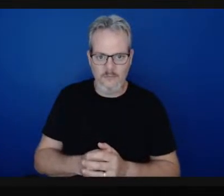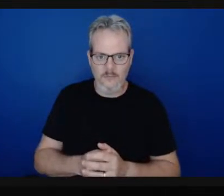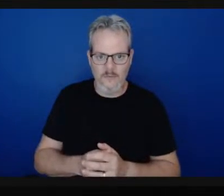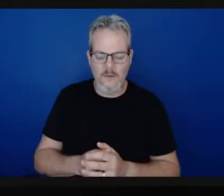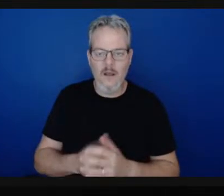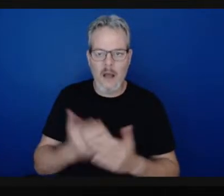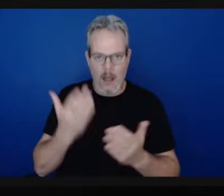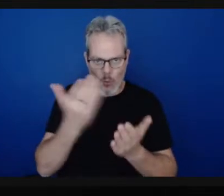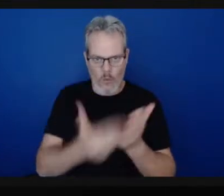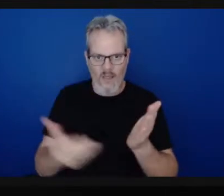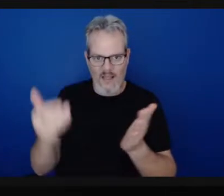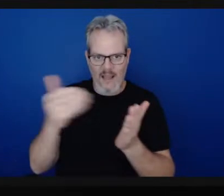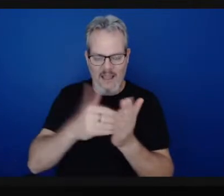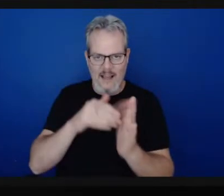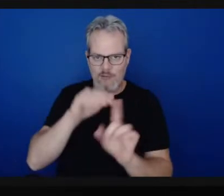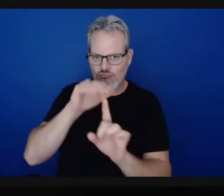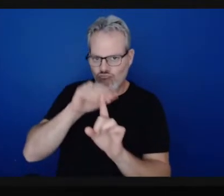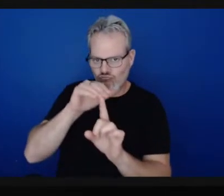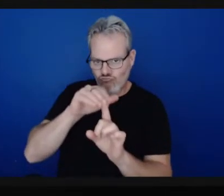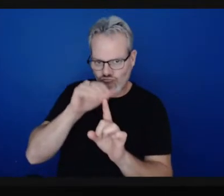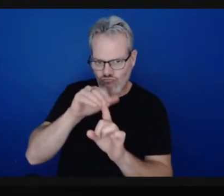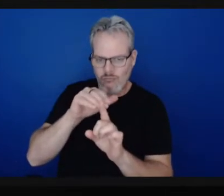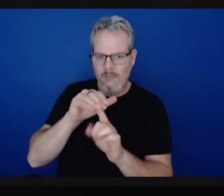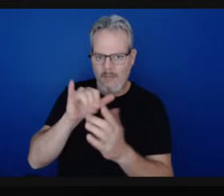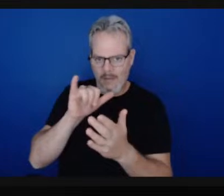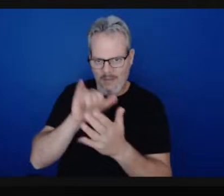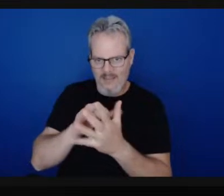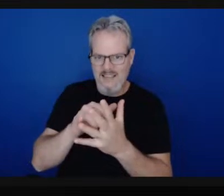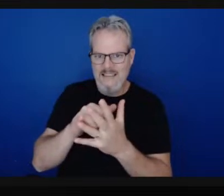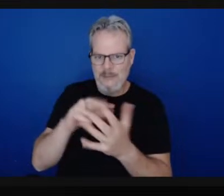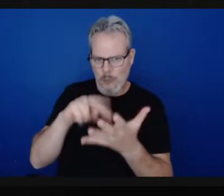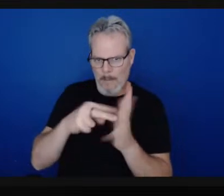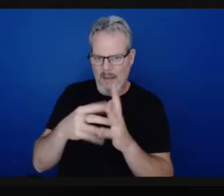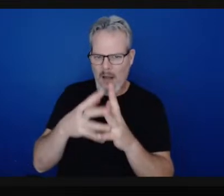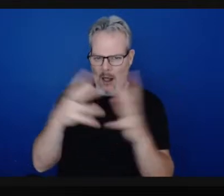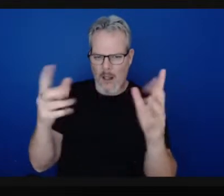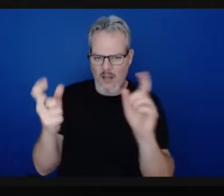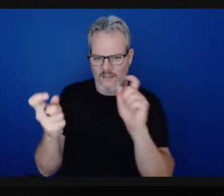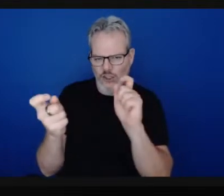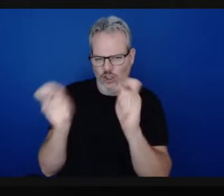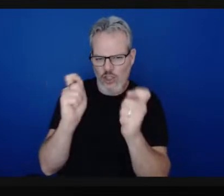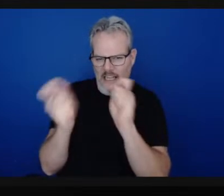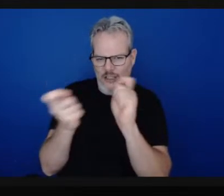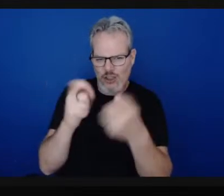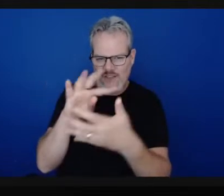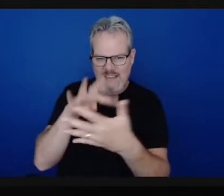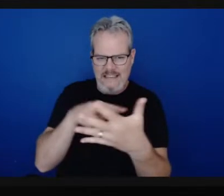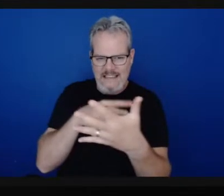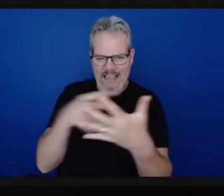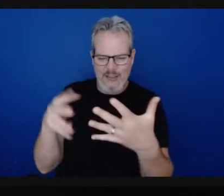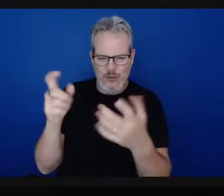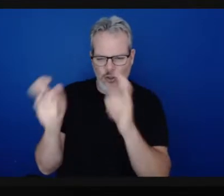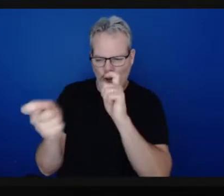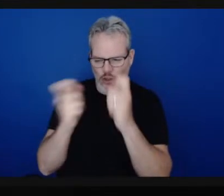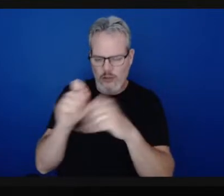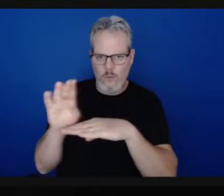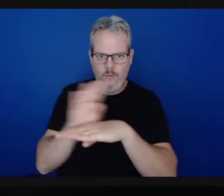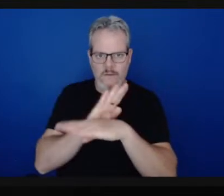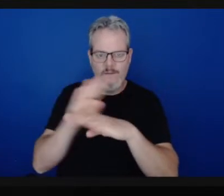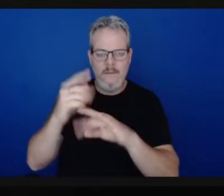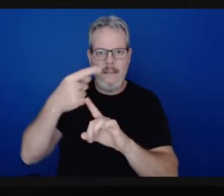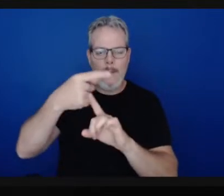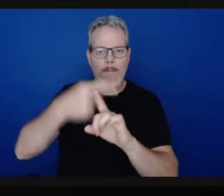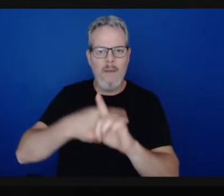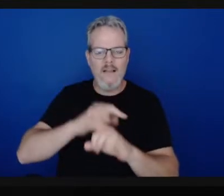you, because this will mean a lot of schedule changes, a lot of content in a busy month of January. So as we approach the